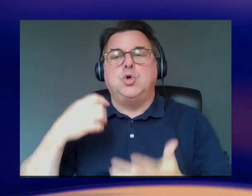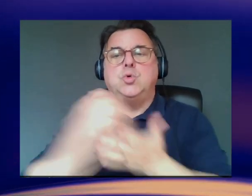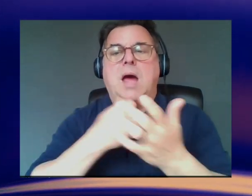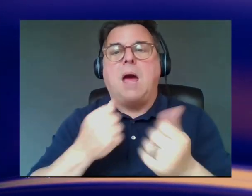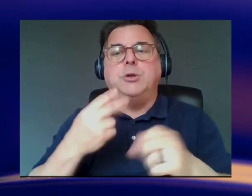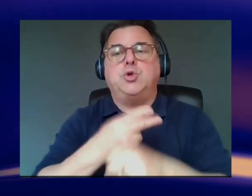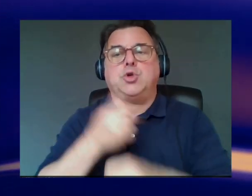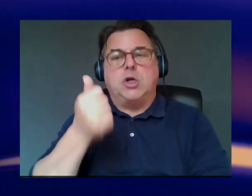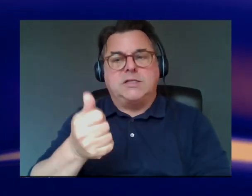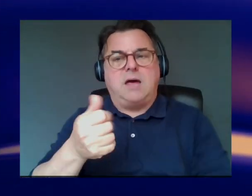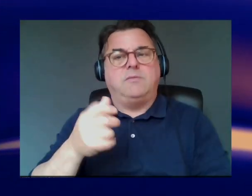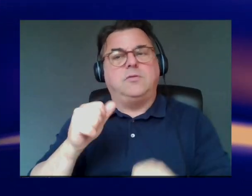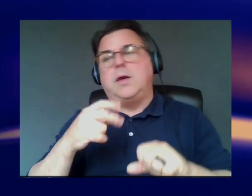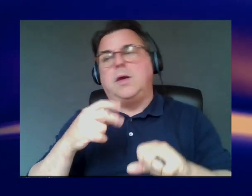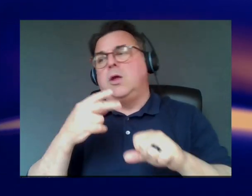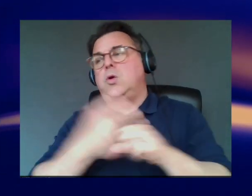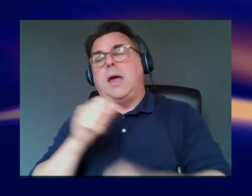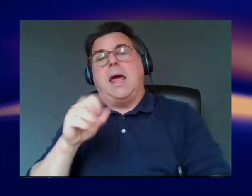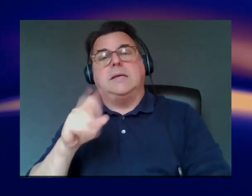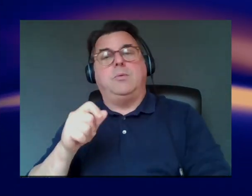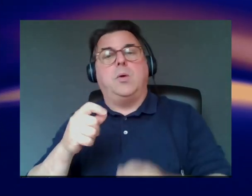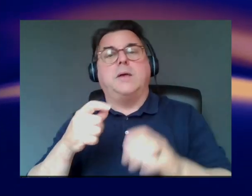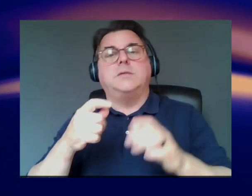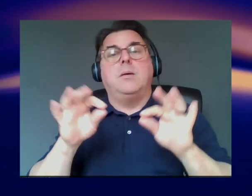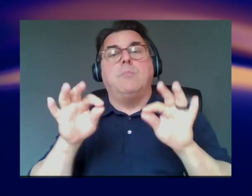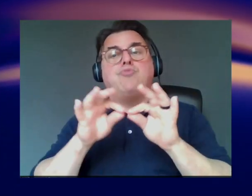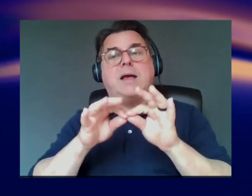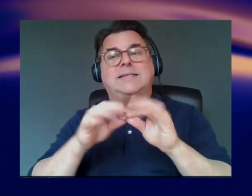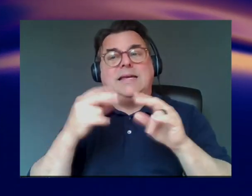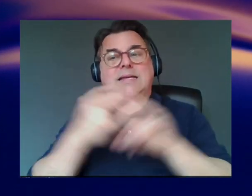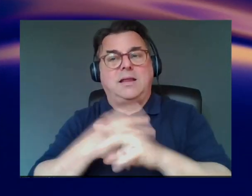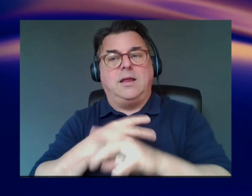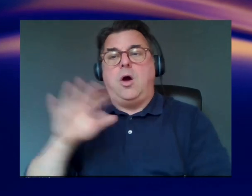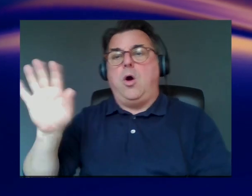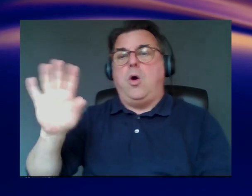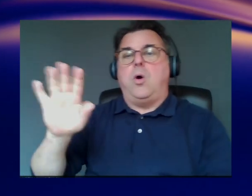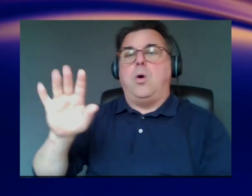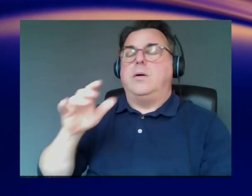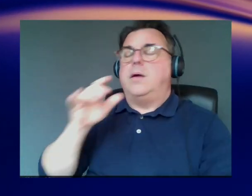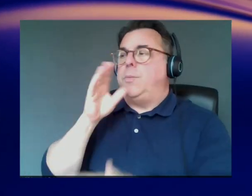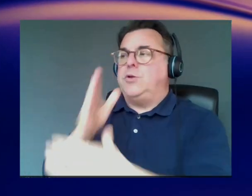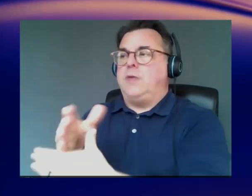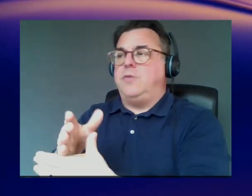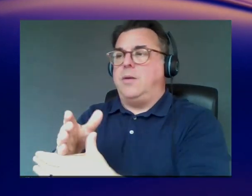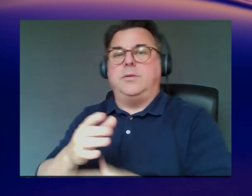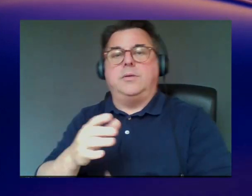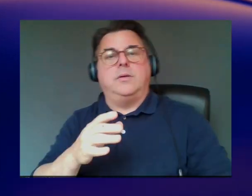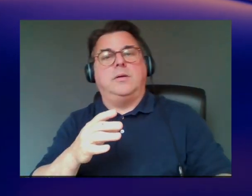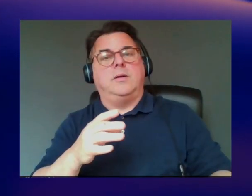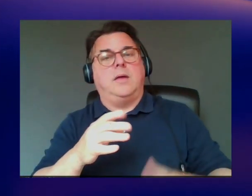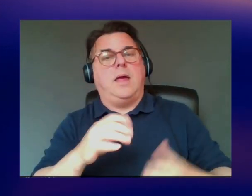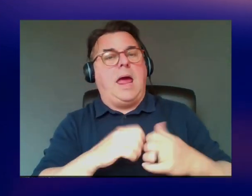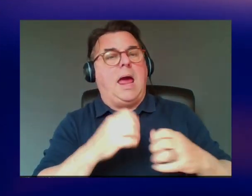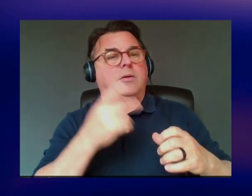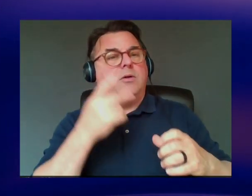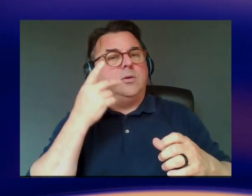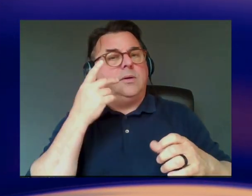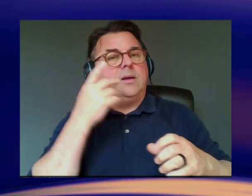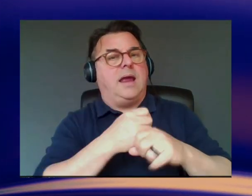really learning more about the service brings it into the fuller context of where these things sit in the